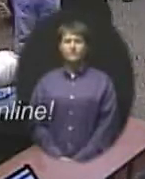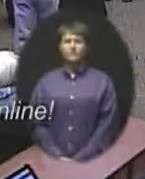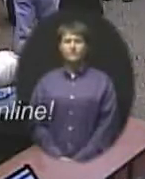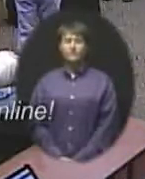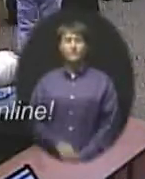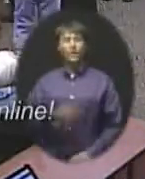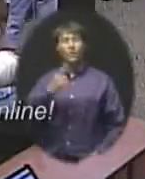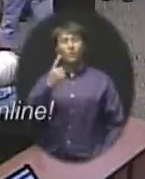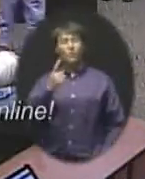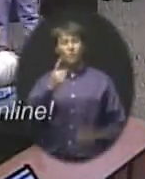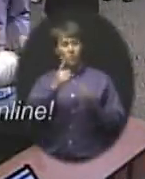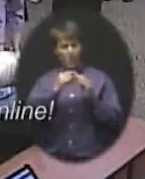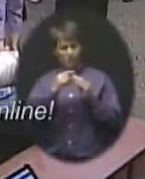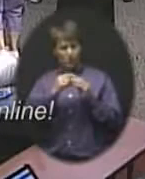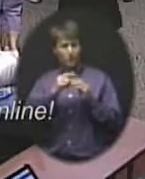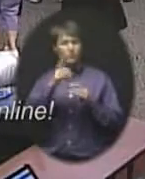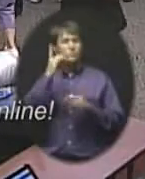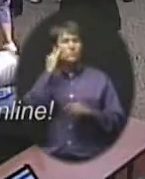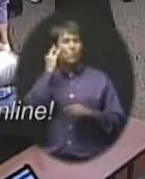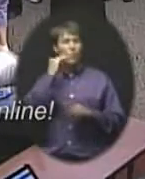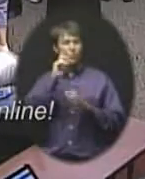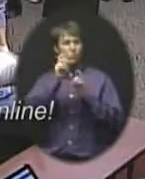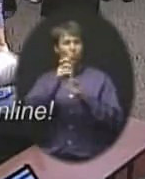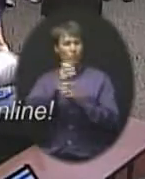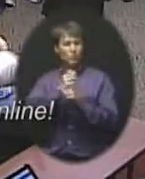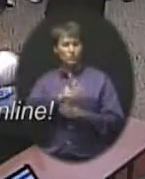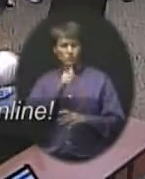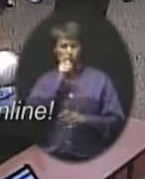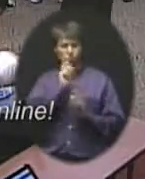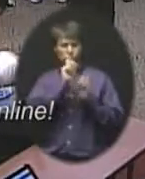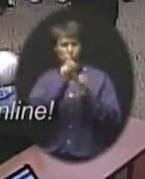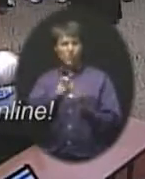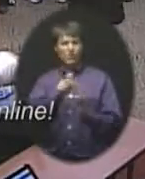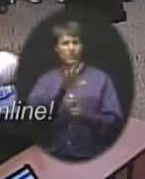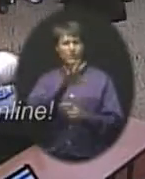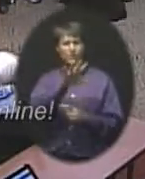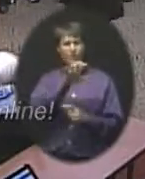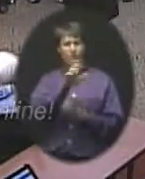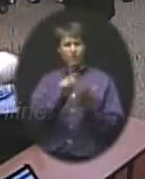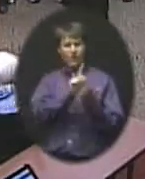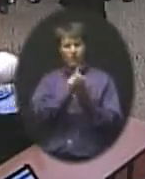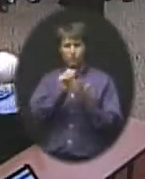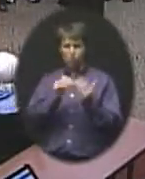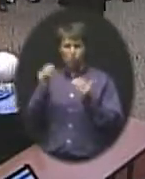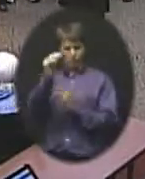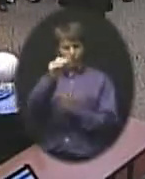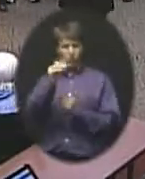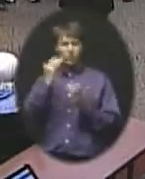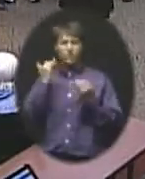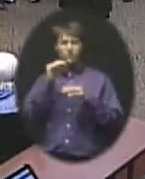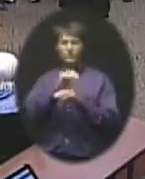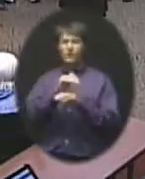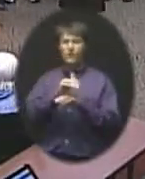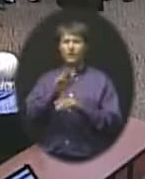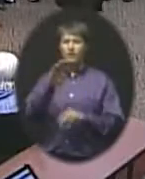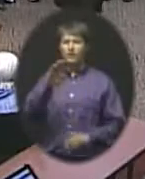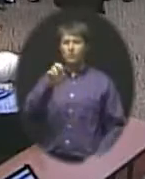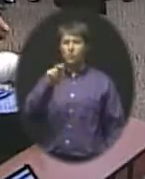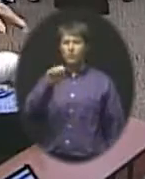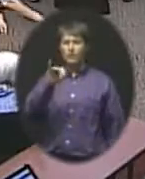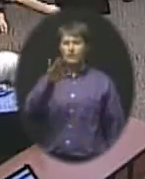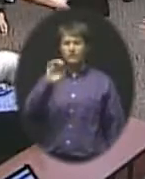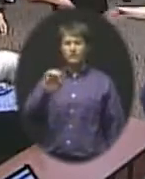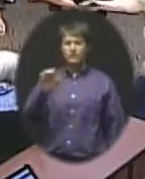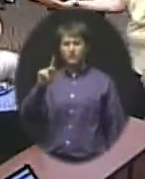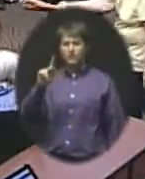And we have one more. And finally, our Gold Award winners are those who've donated 500 hours or more. And tonight, we recognize Bernice Kleinfeld.